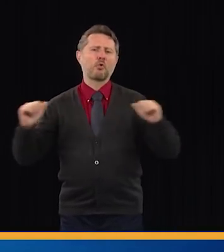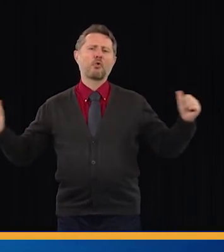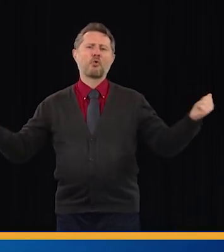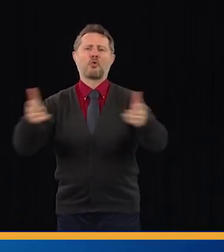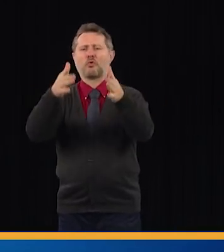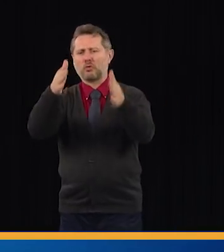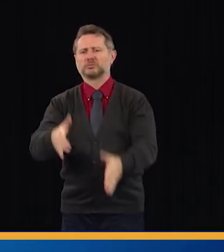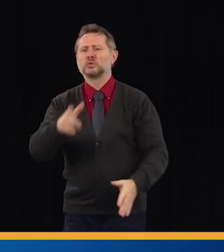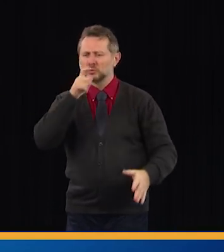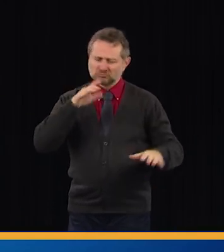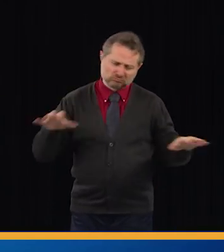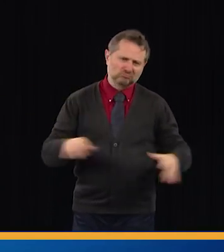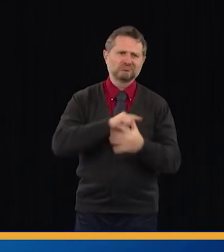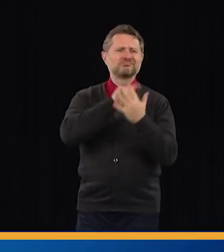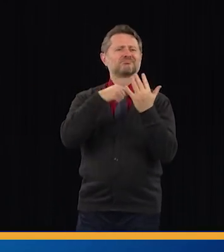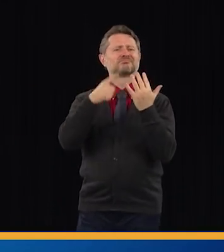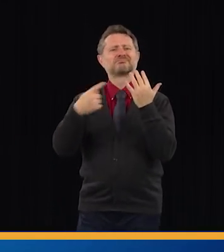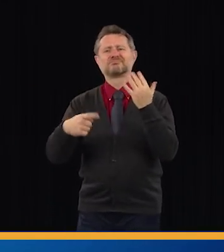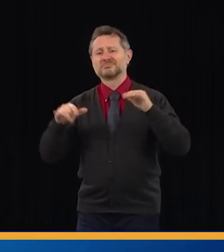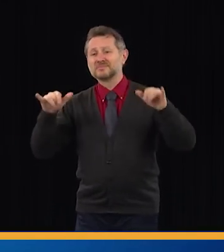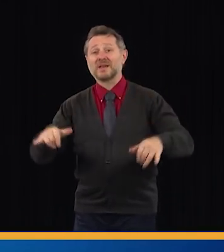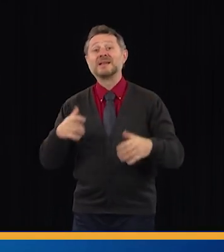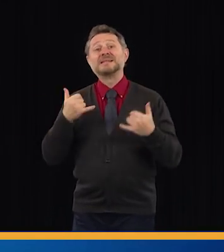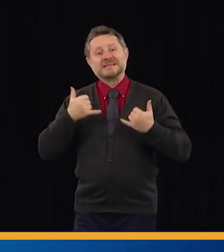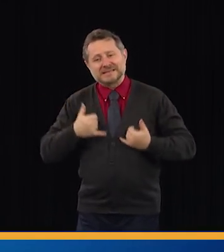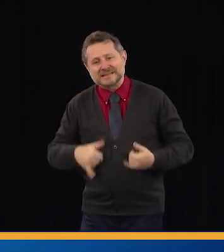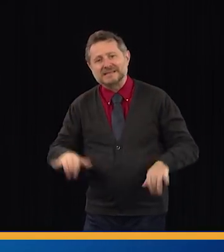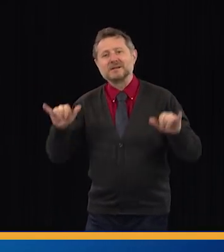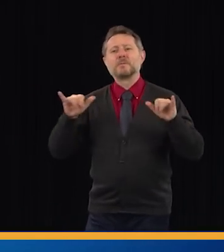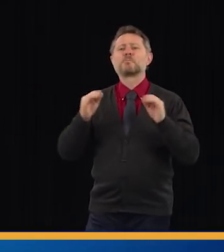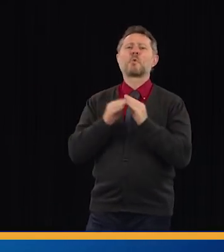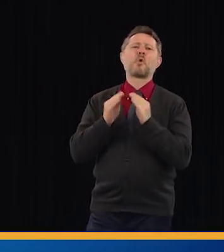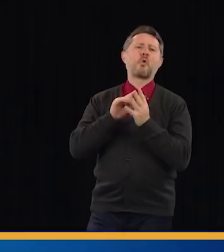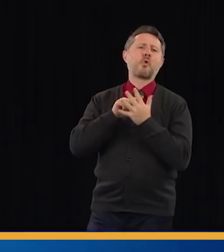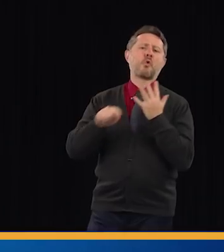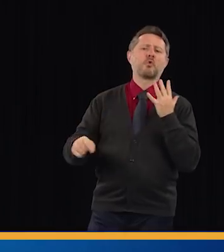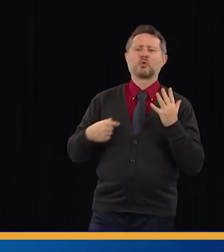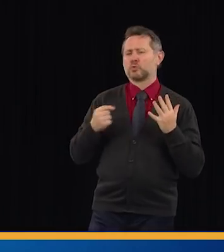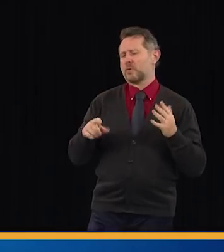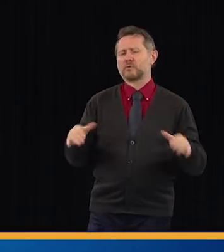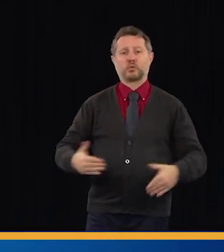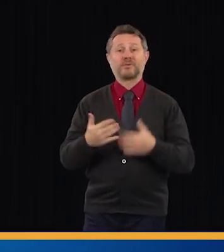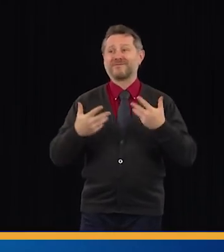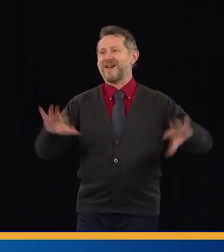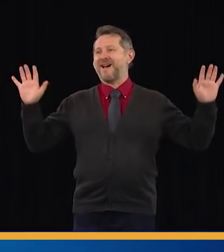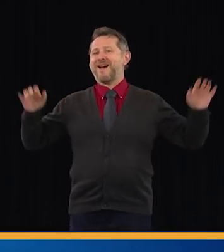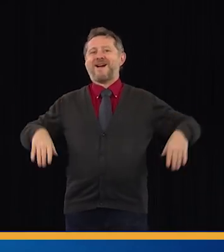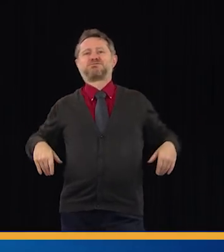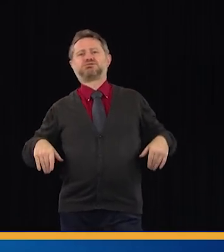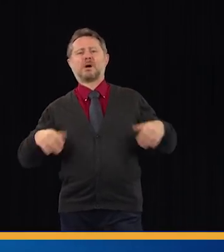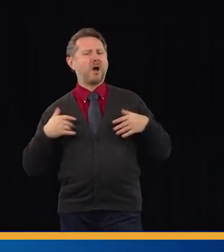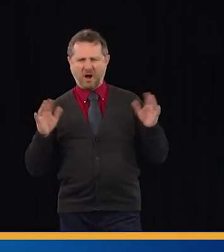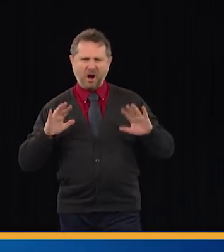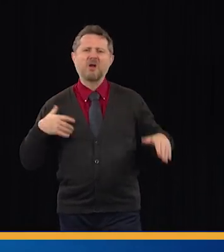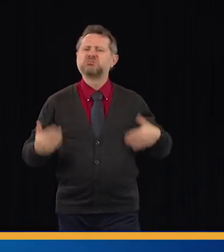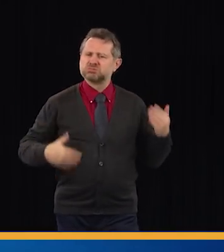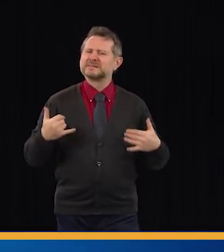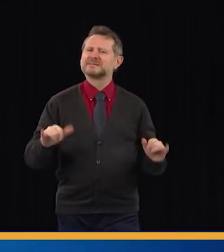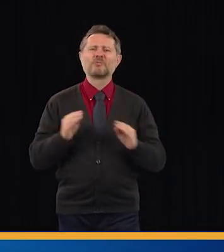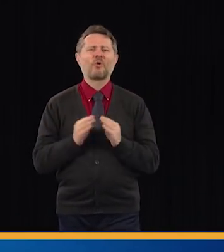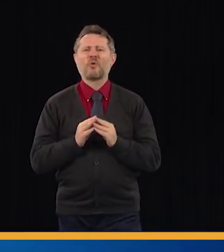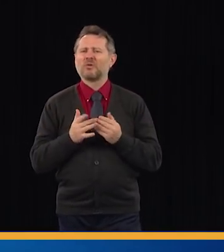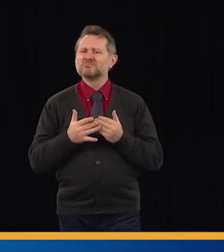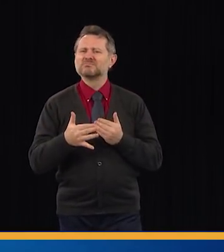done. And we still have more to do. We are by no means out